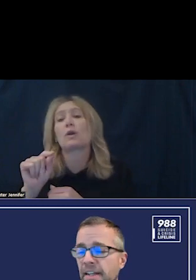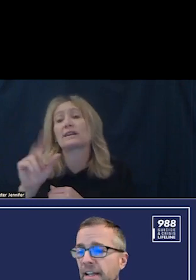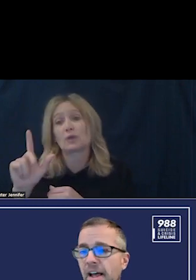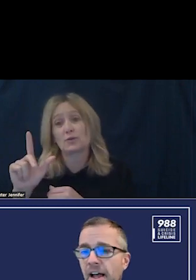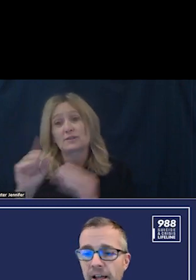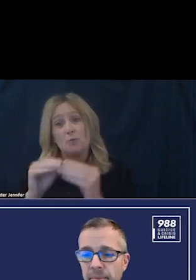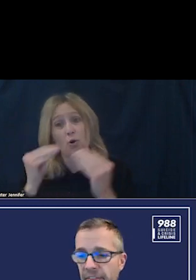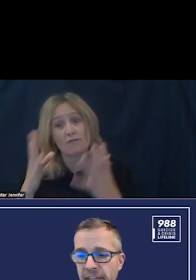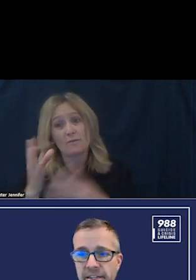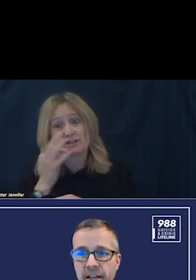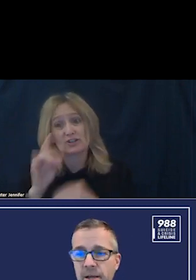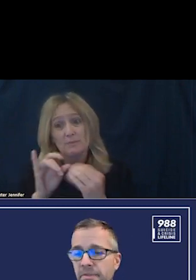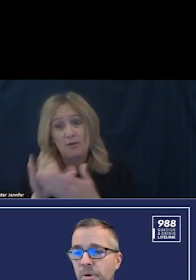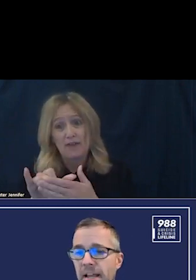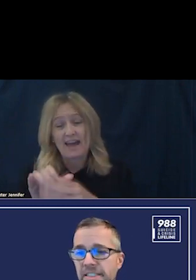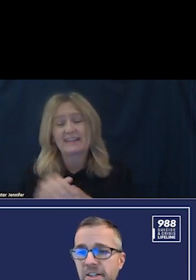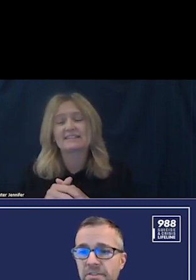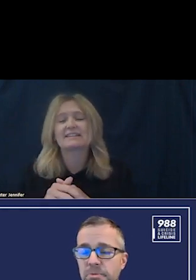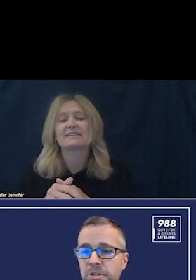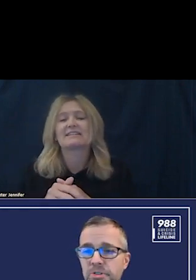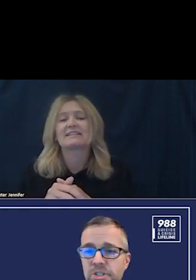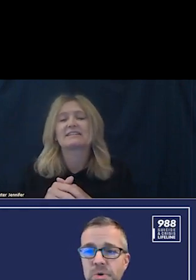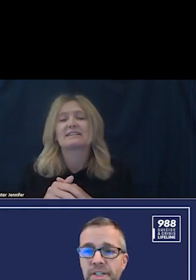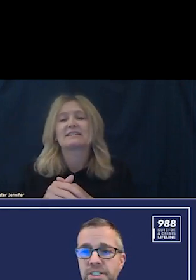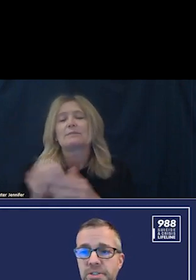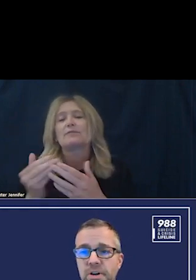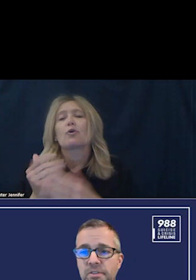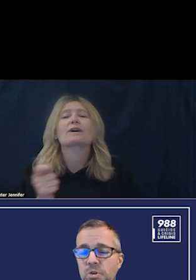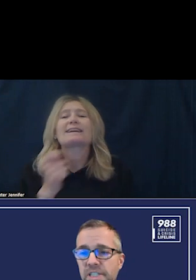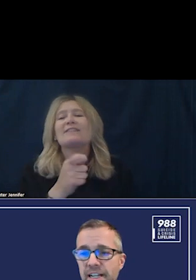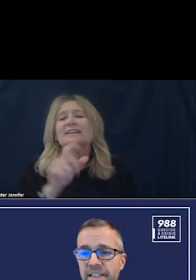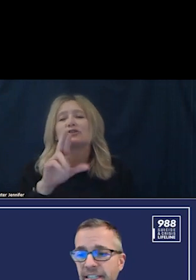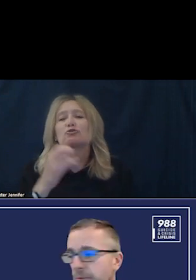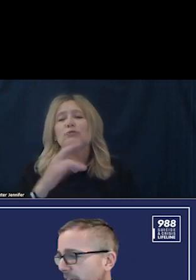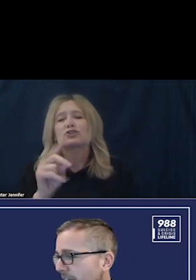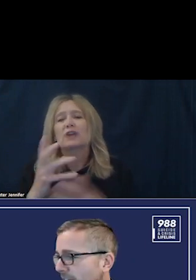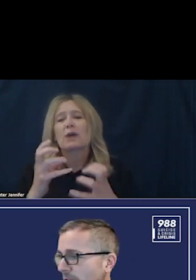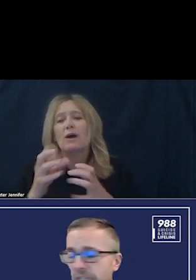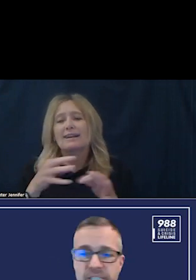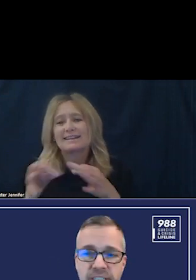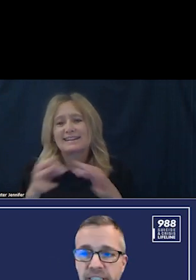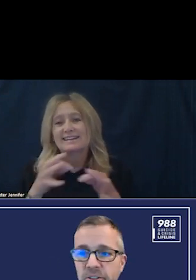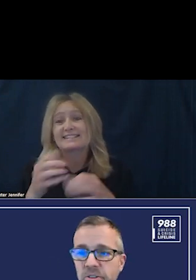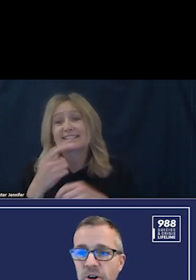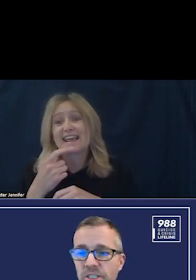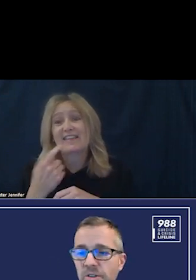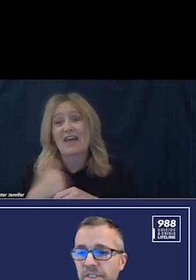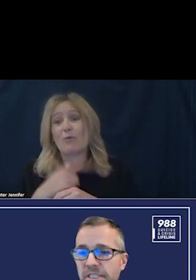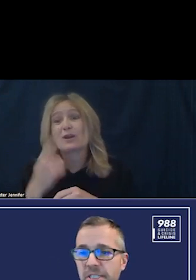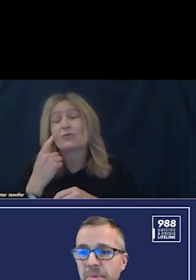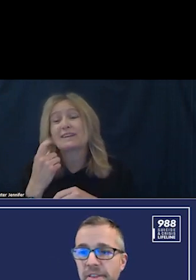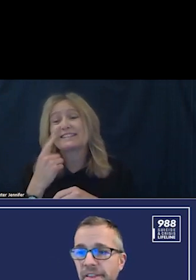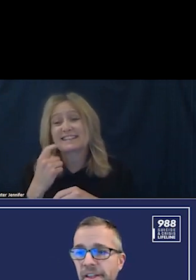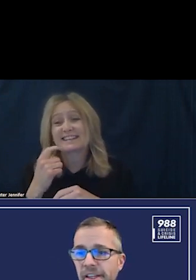that. And then before passing it off to Richard, just wanted to, of course, highlight that we recently crossed over